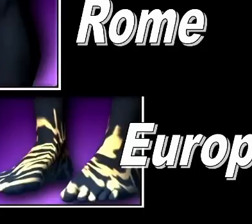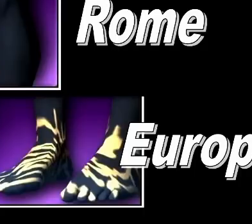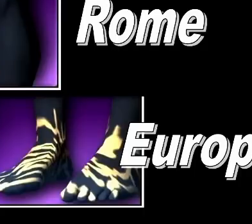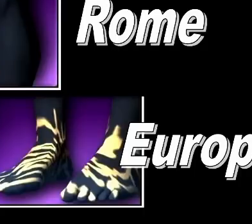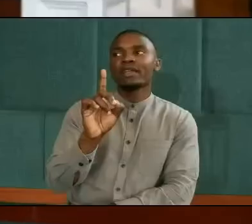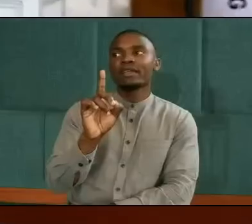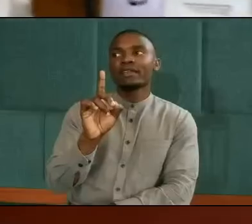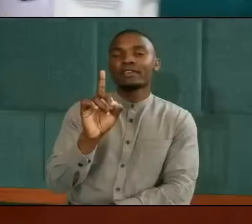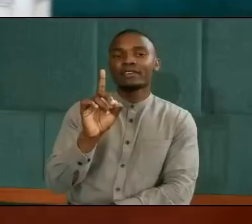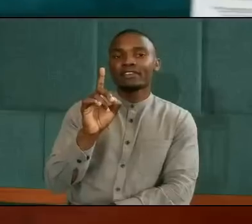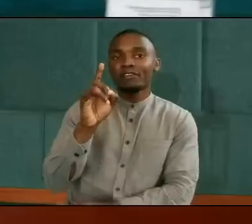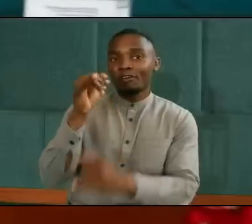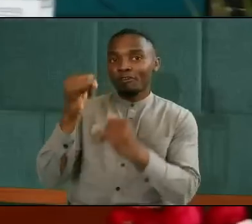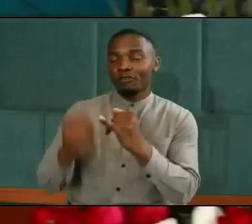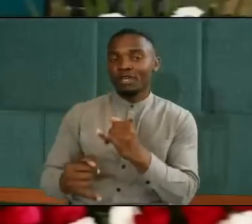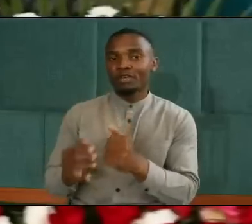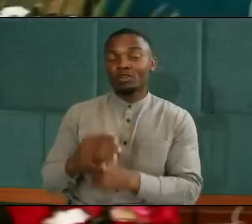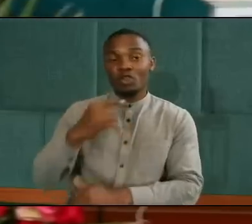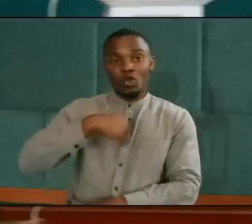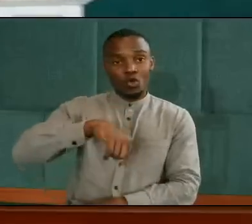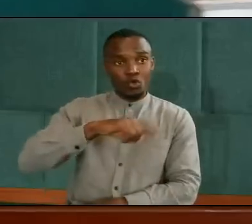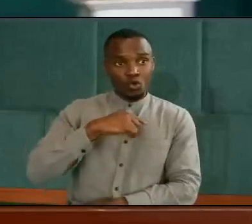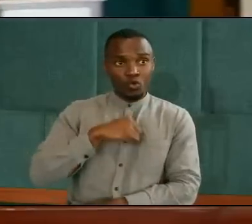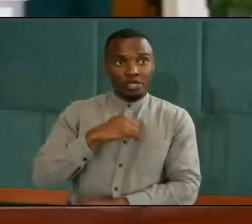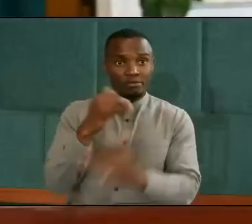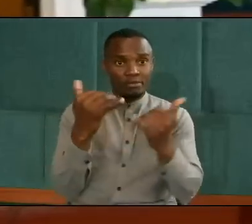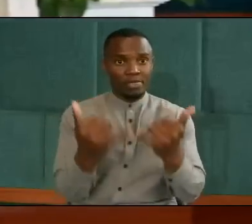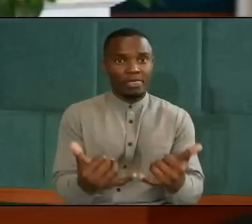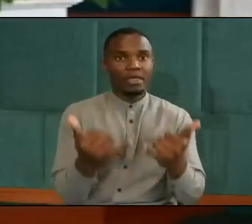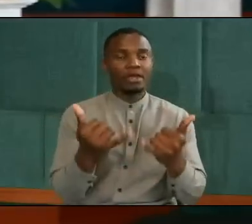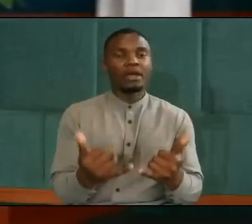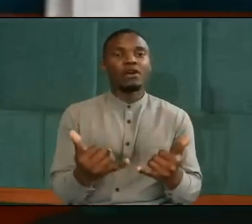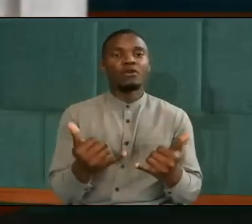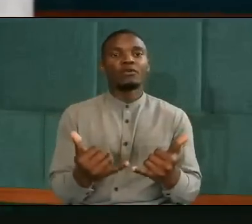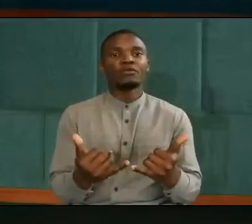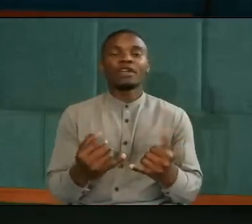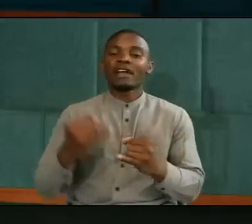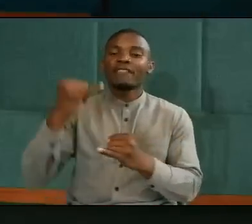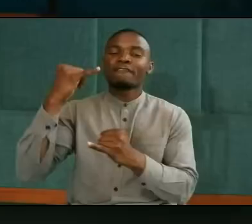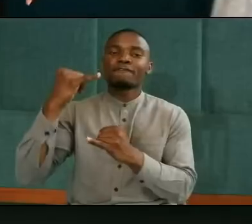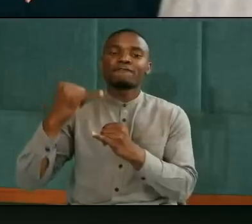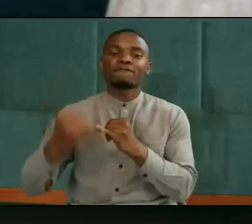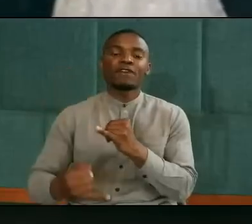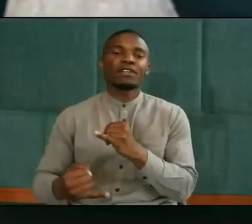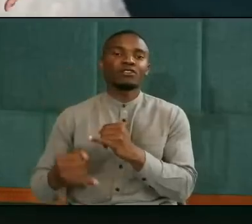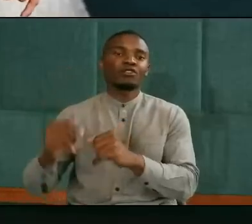almighty conclusion. We are at the